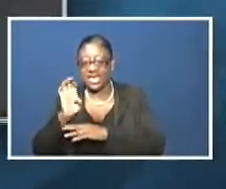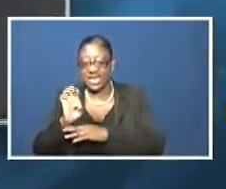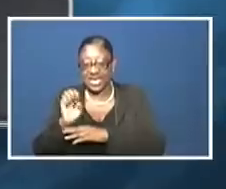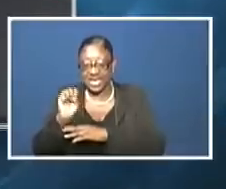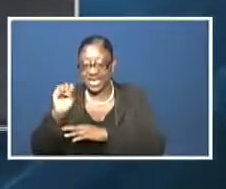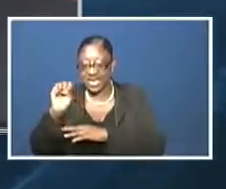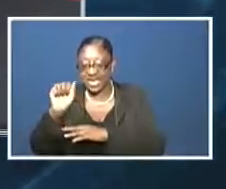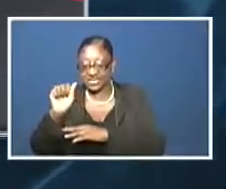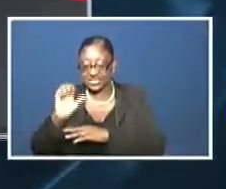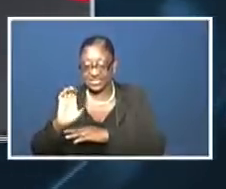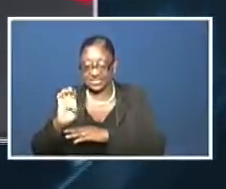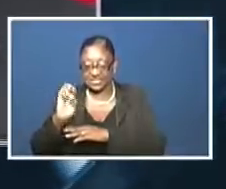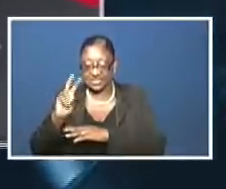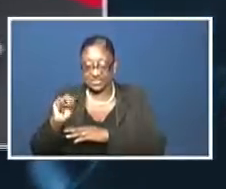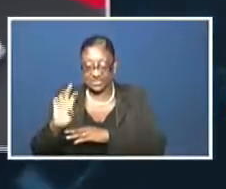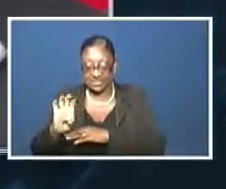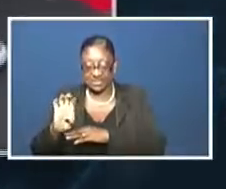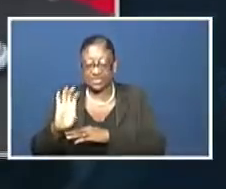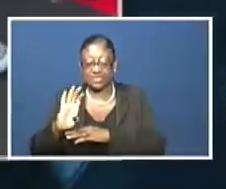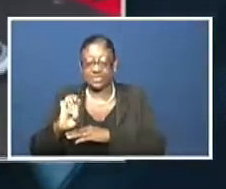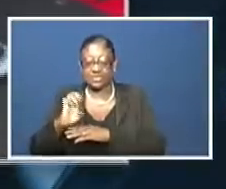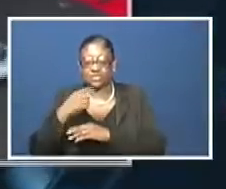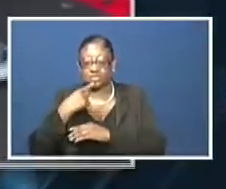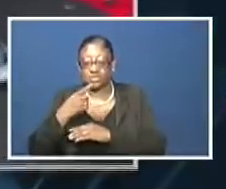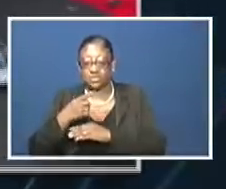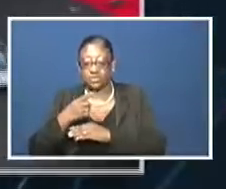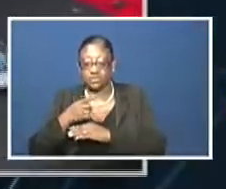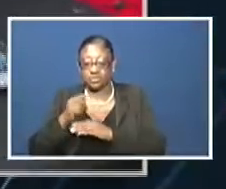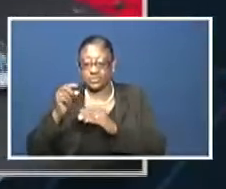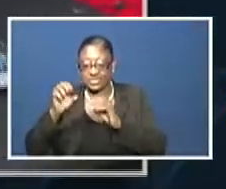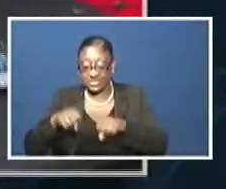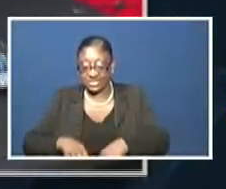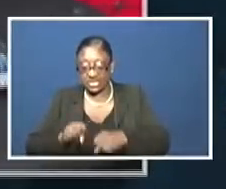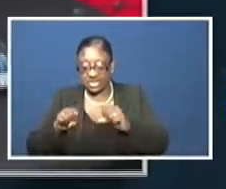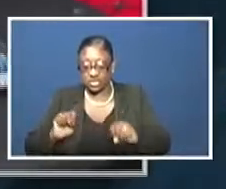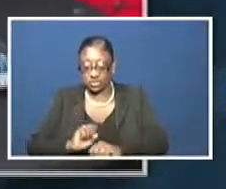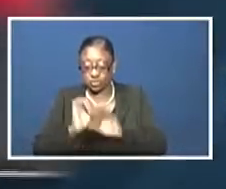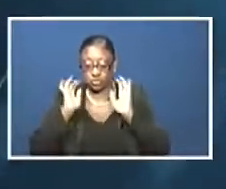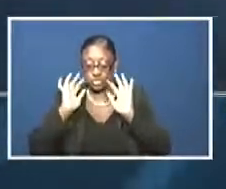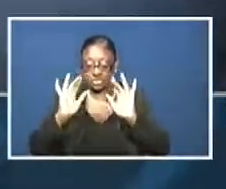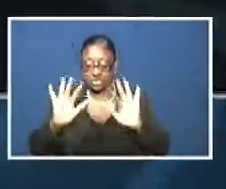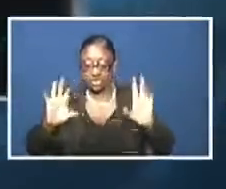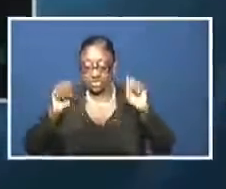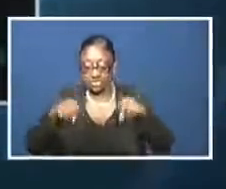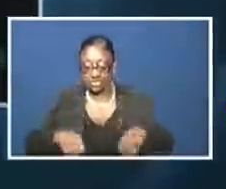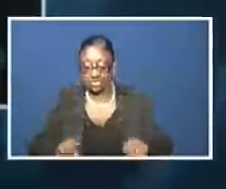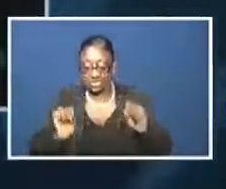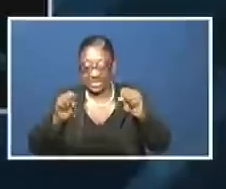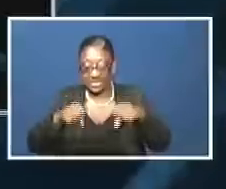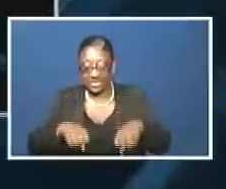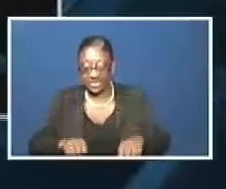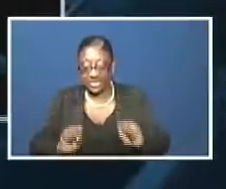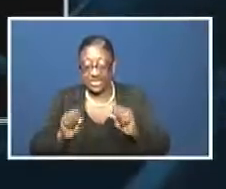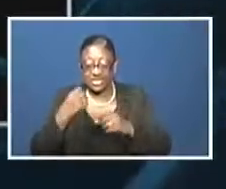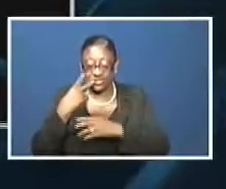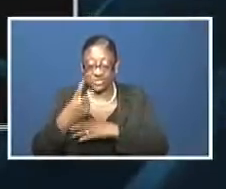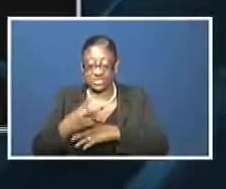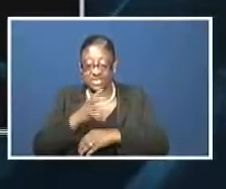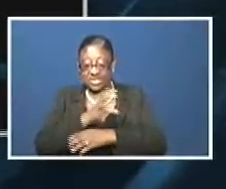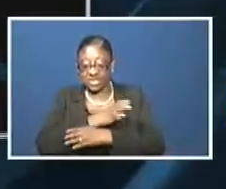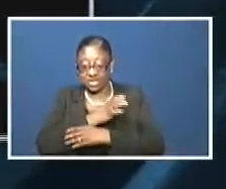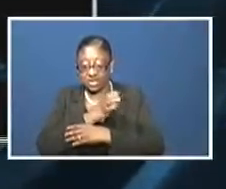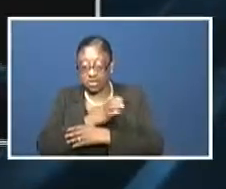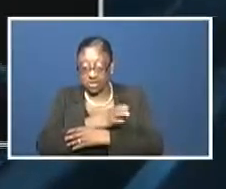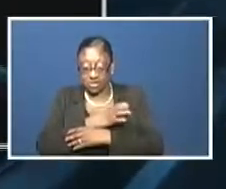1st. The event, held under the theme From Sea to Shining Sea, drawing the likes of Deputy Prime Minister and Minister of Tourism, Investments